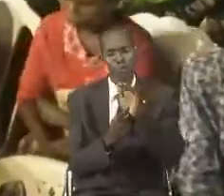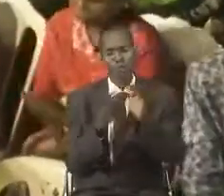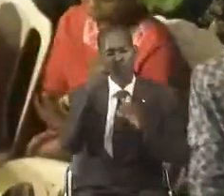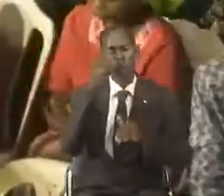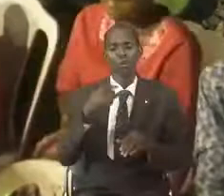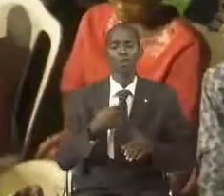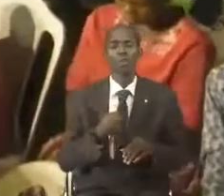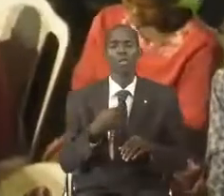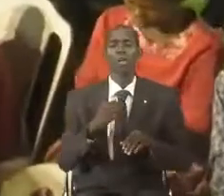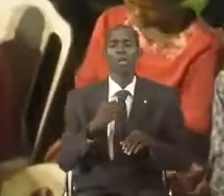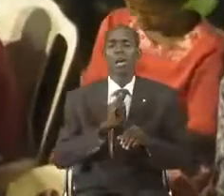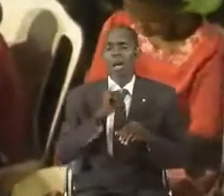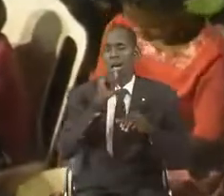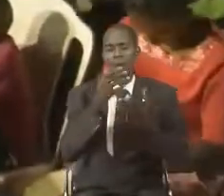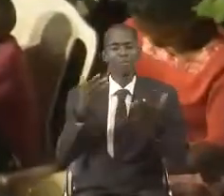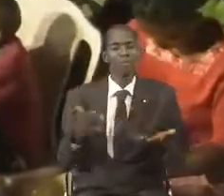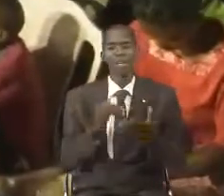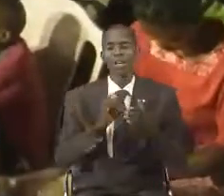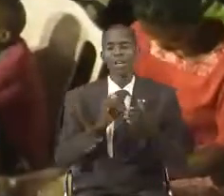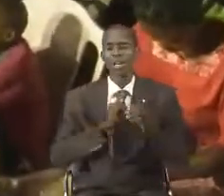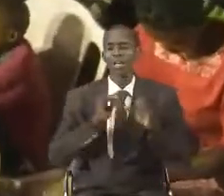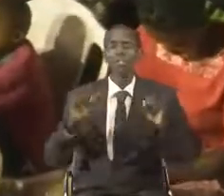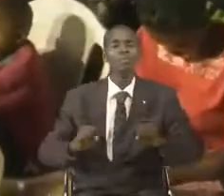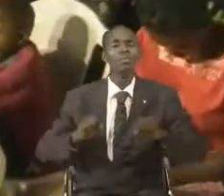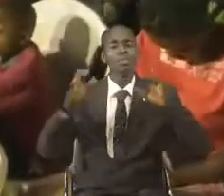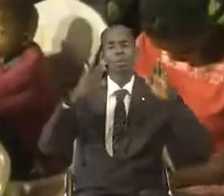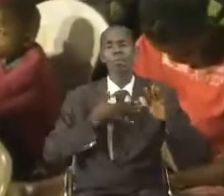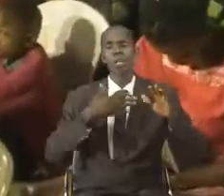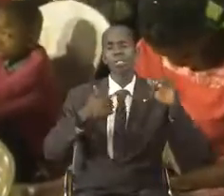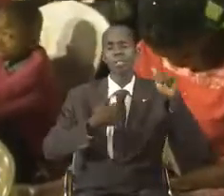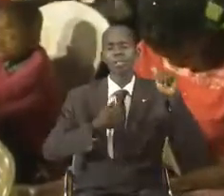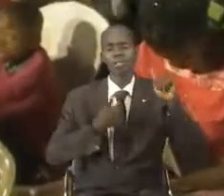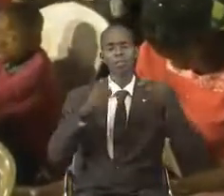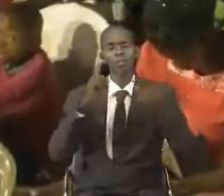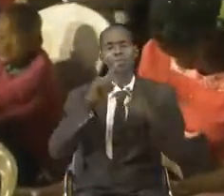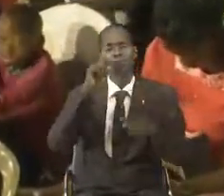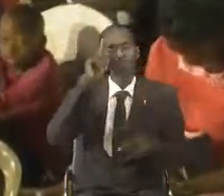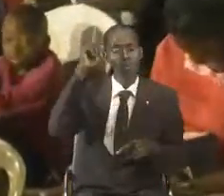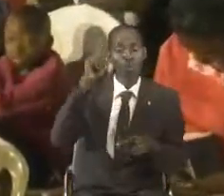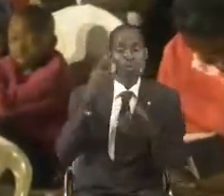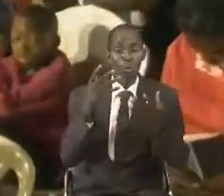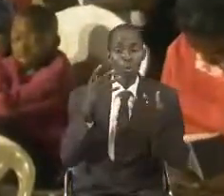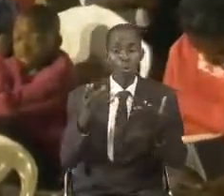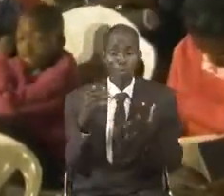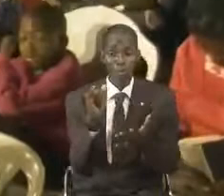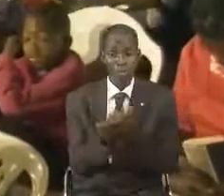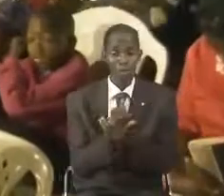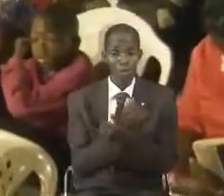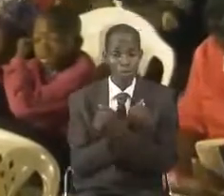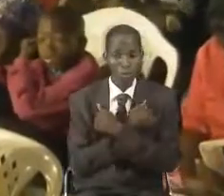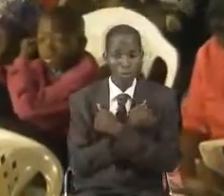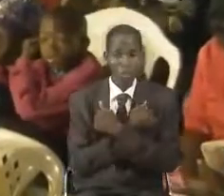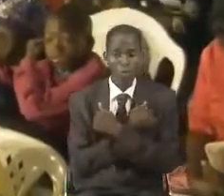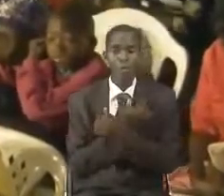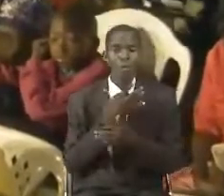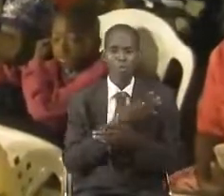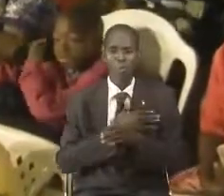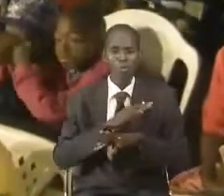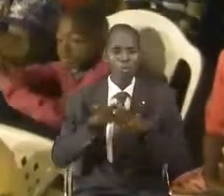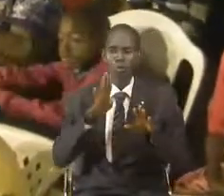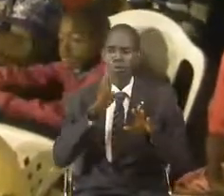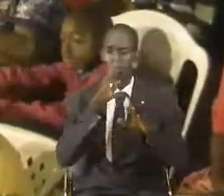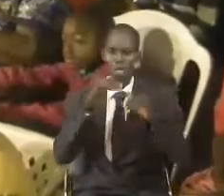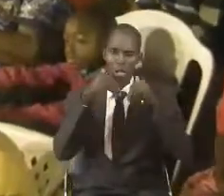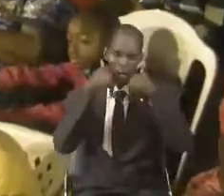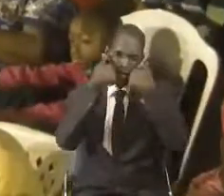my behalf. Lord, I'm here. I give myself to you. Where are you? Raise up your